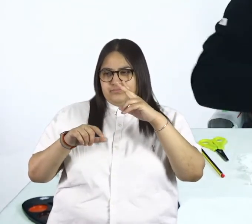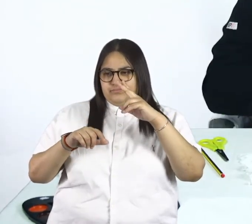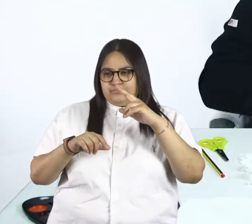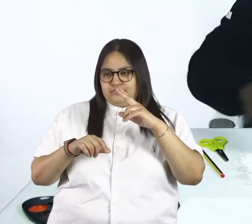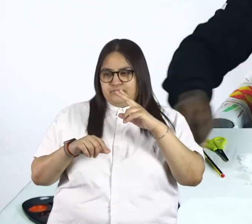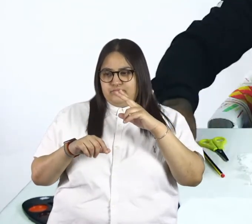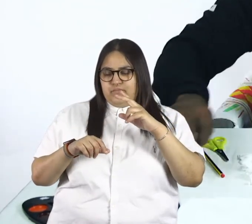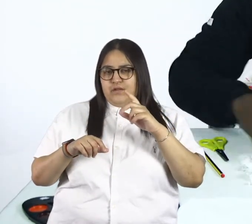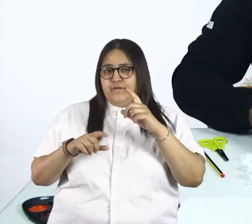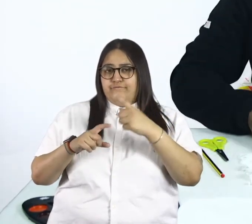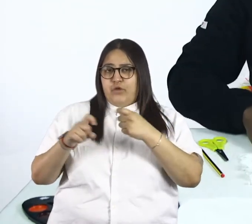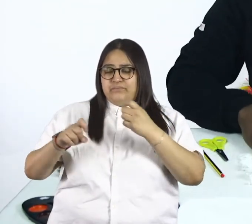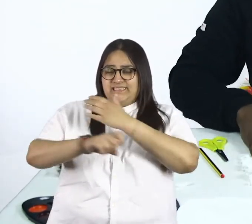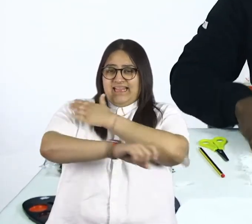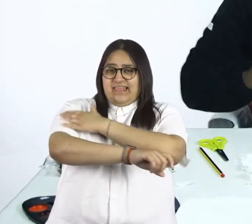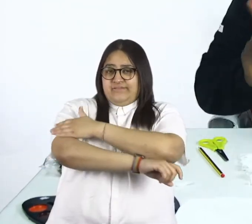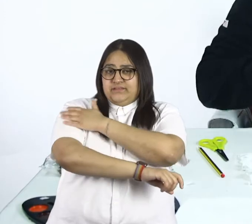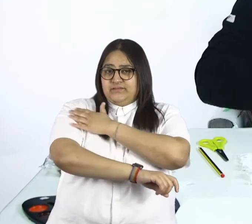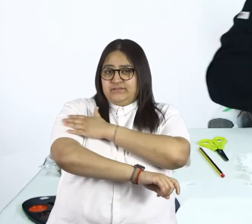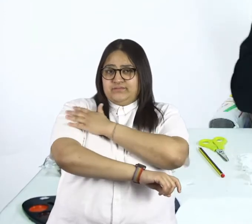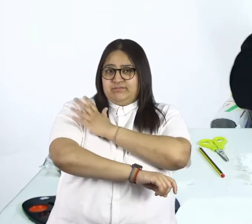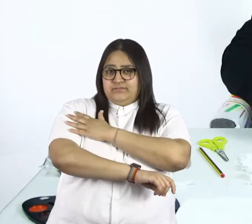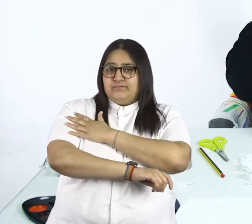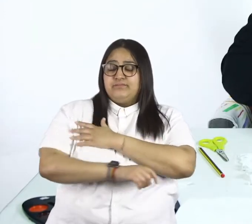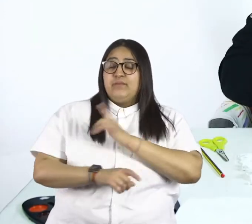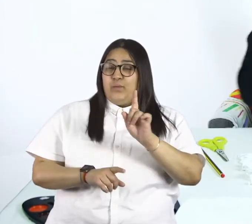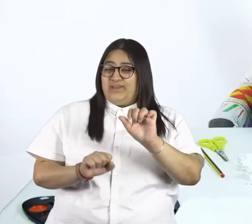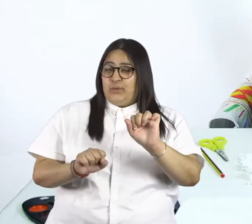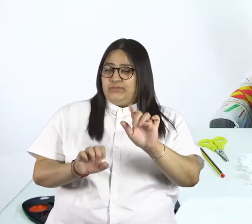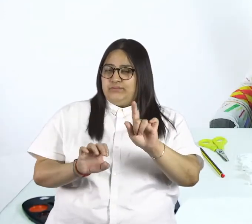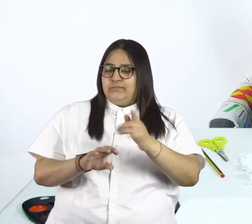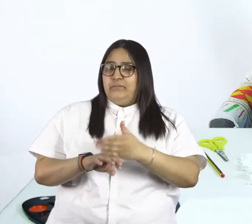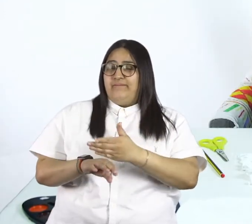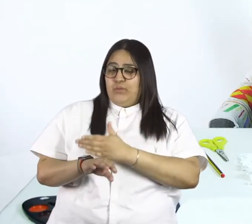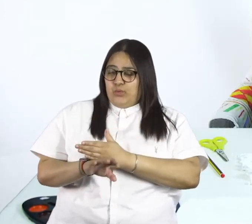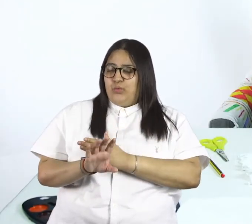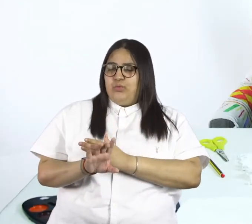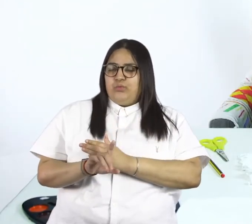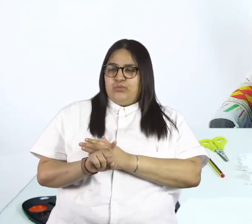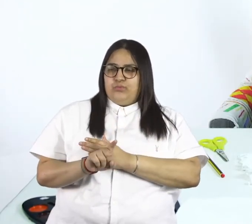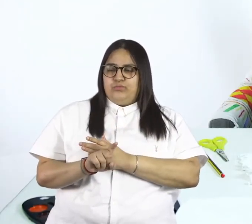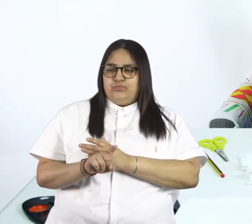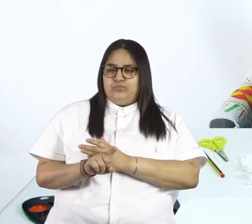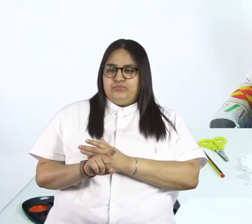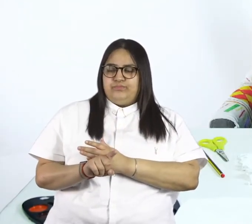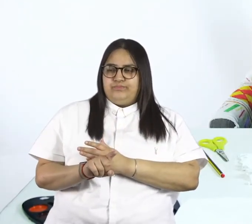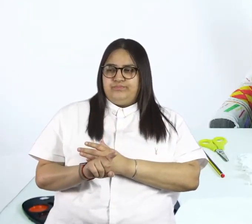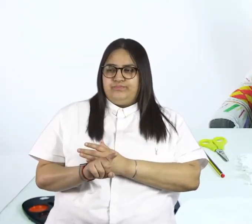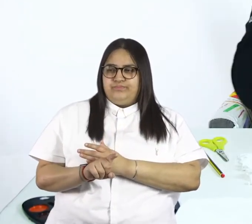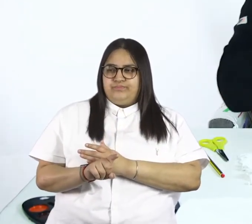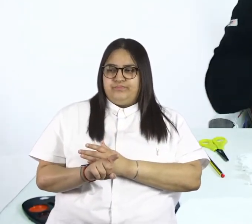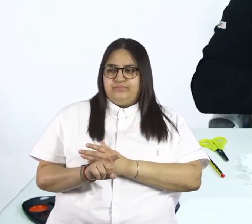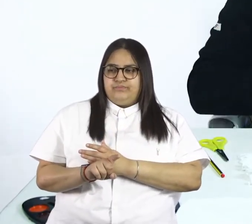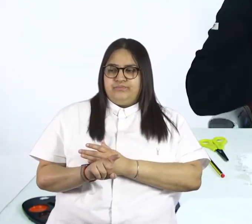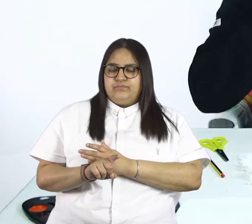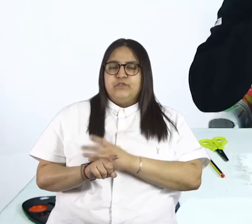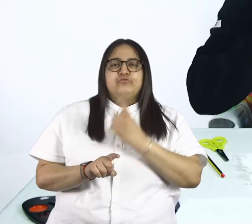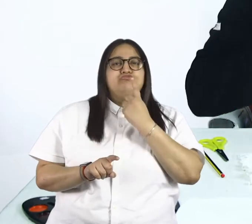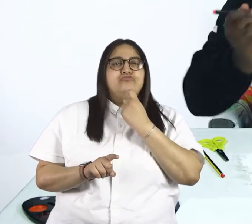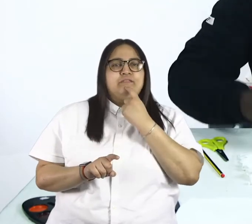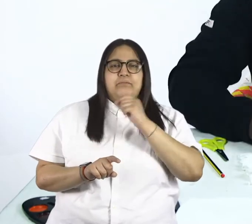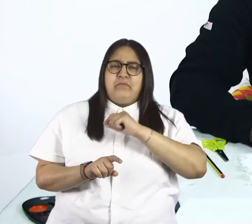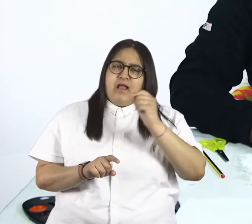out from your sleeves. Actually, before you get to that stage, I did forget. You're gonna get your red marker or any